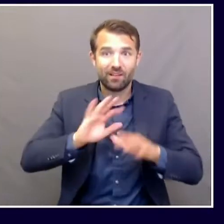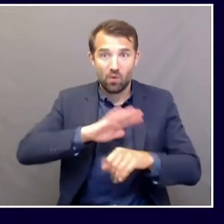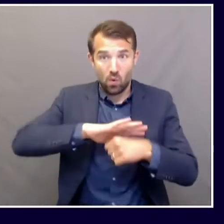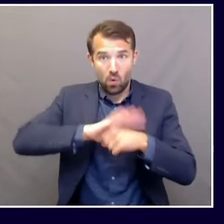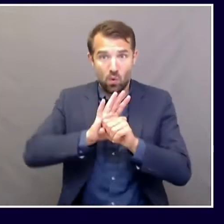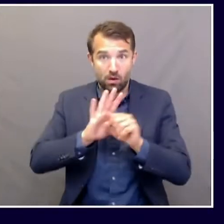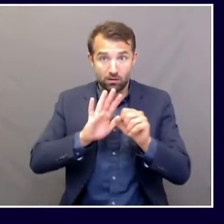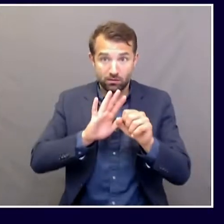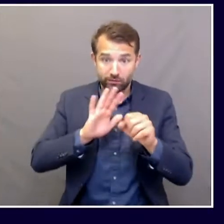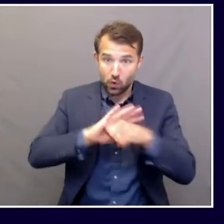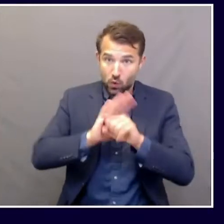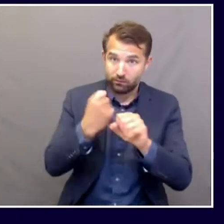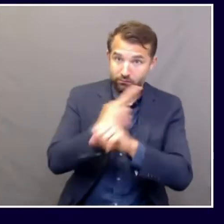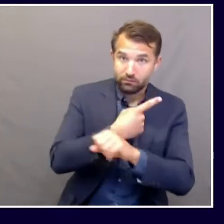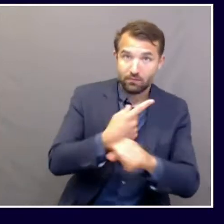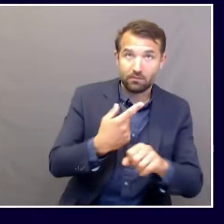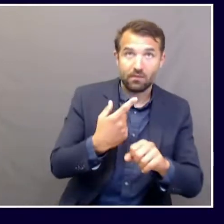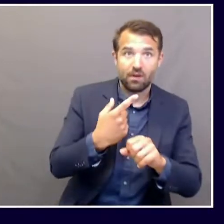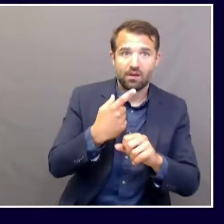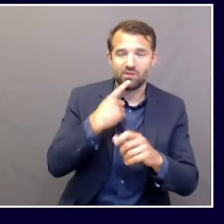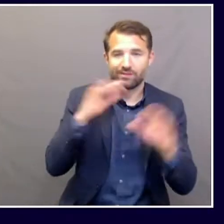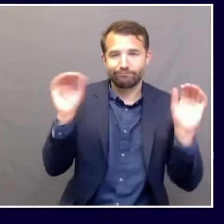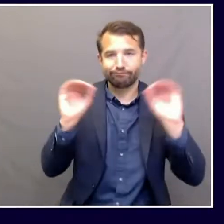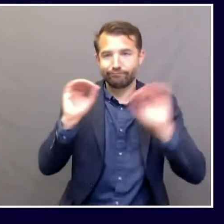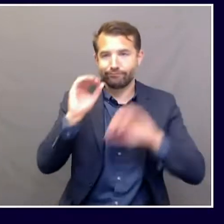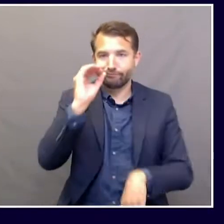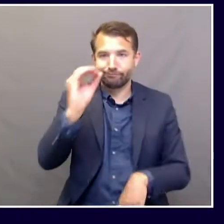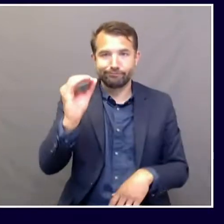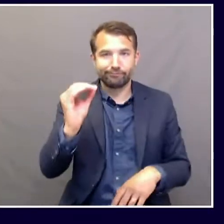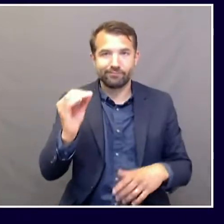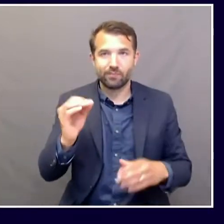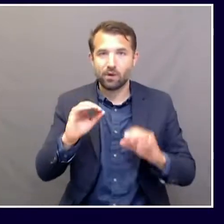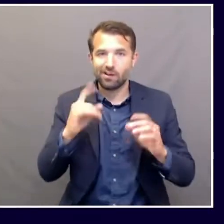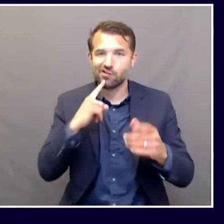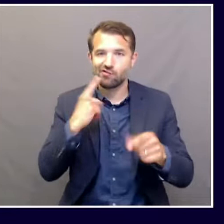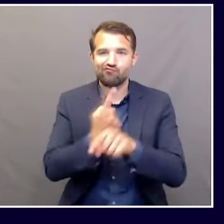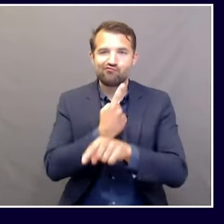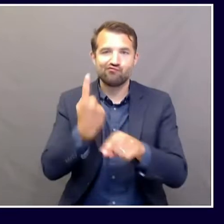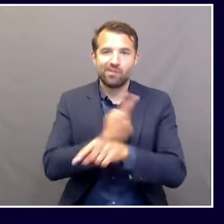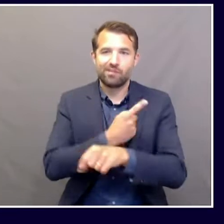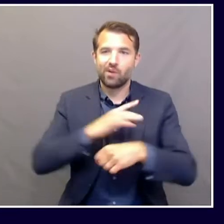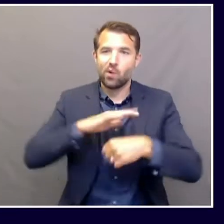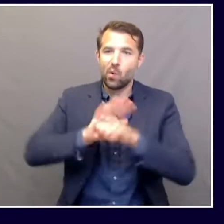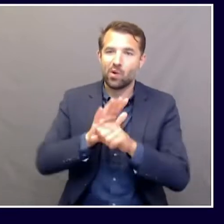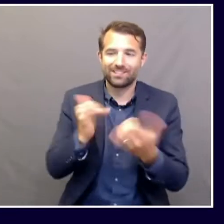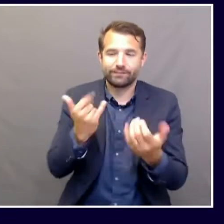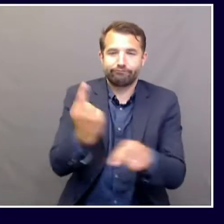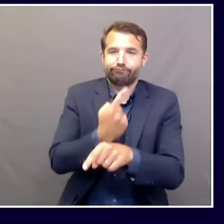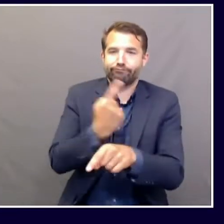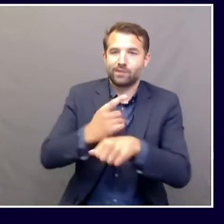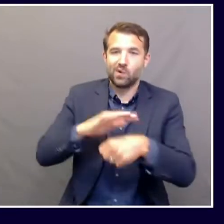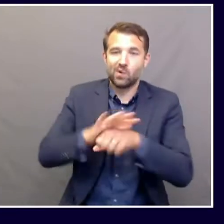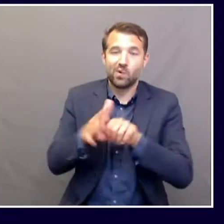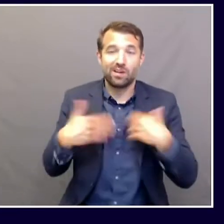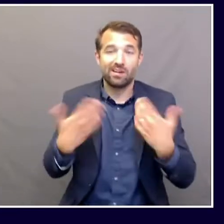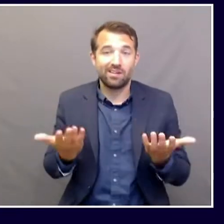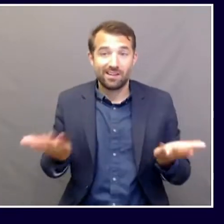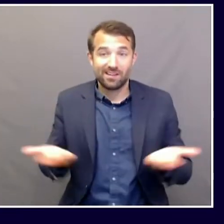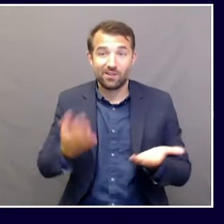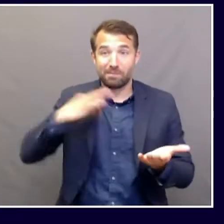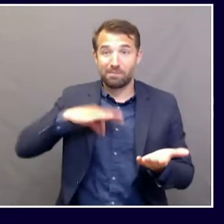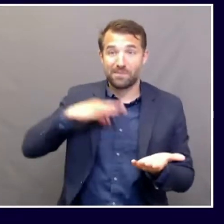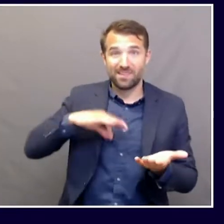wasn't. It was being driven by the normal virus that's been circulating in Maine. So we haven't seen anything of that sort in Maine. However,